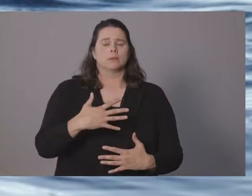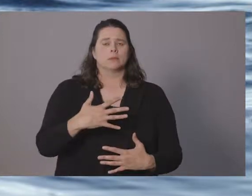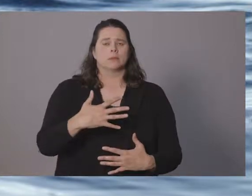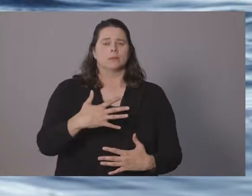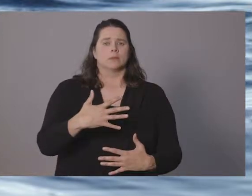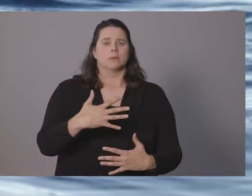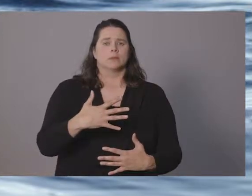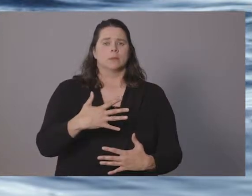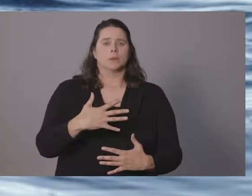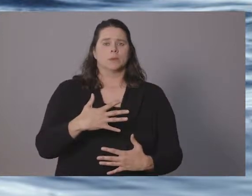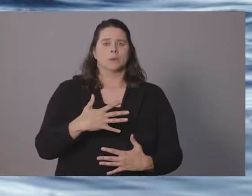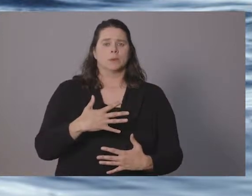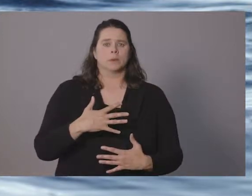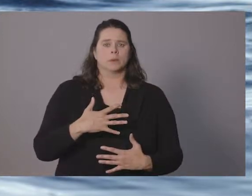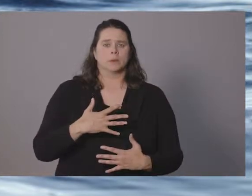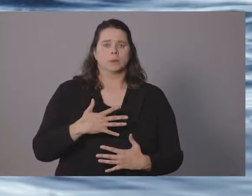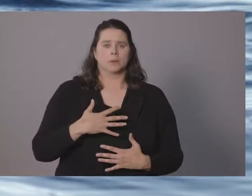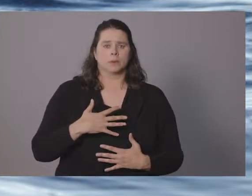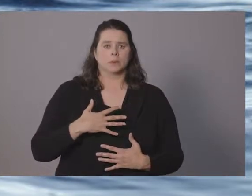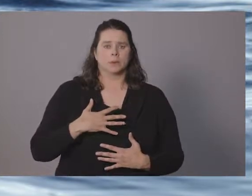And a slow exhale.